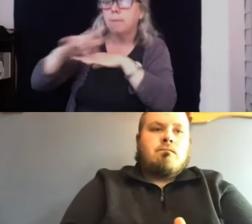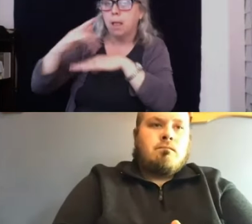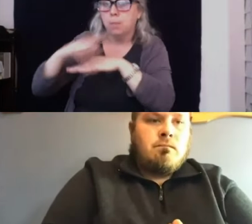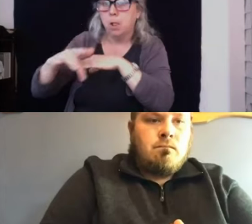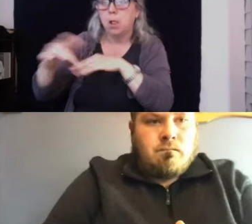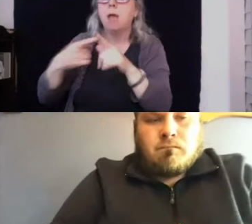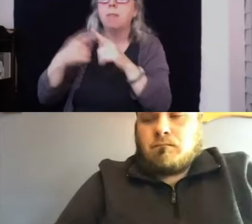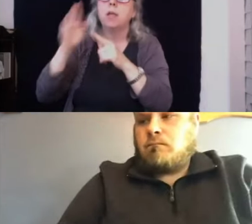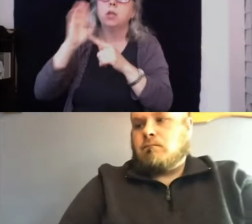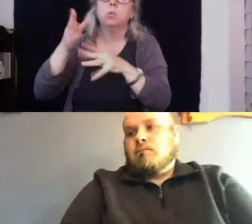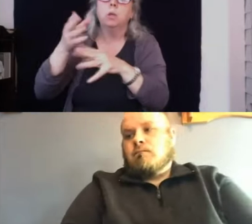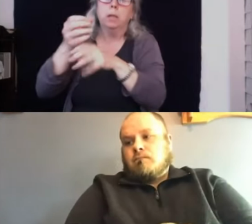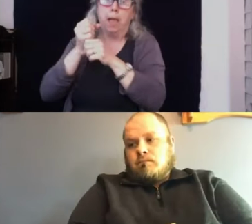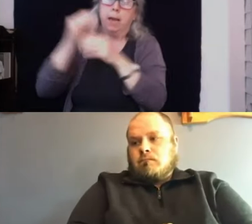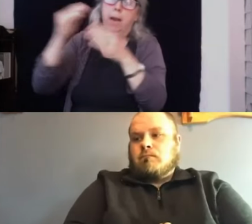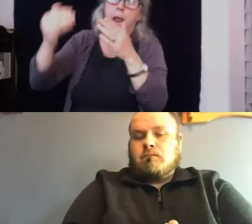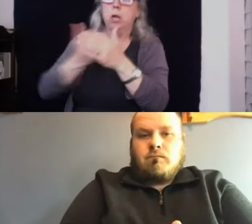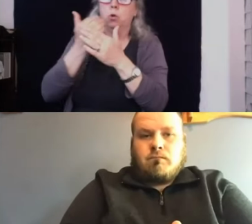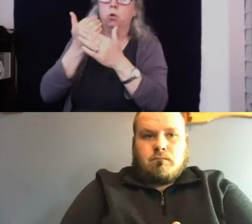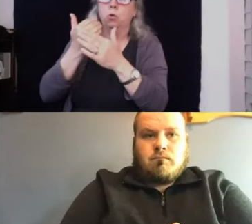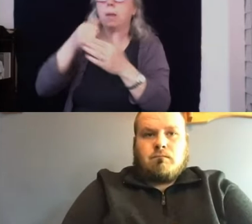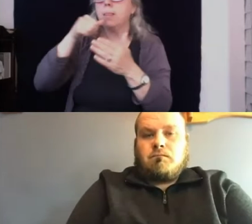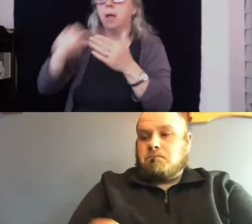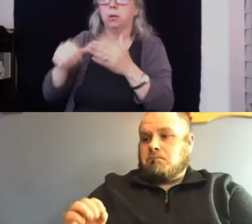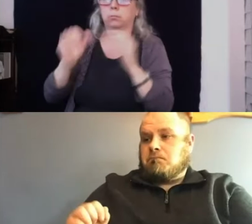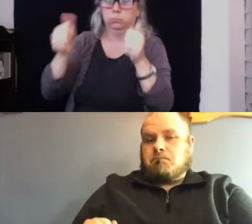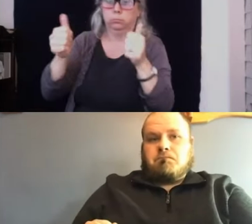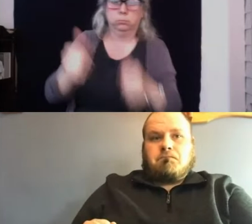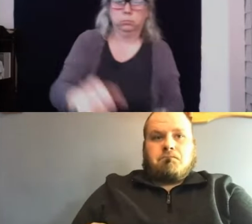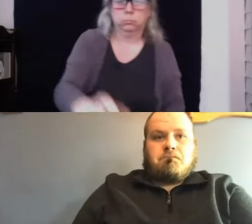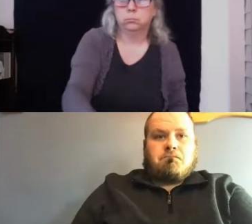you'll receive a new letter.